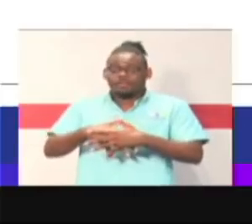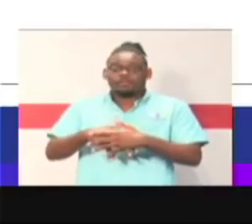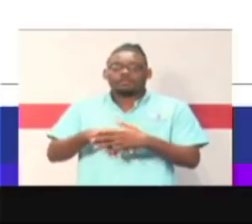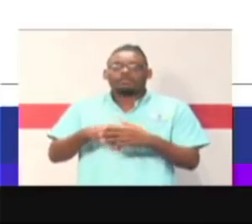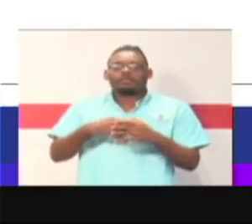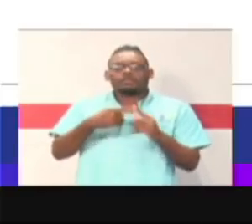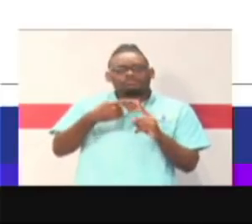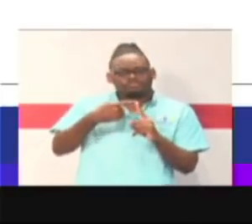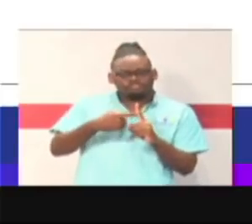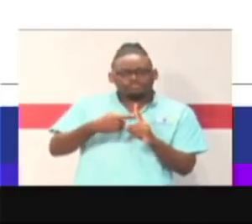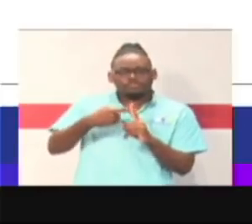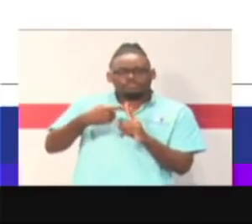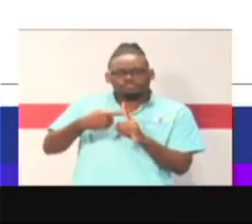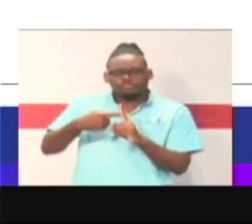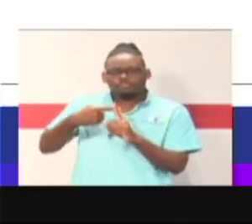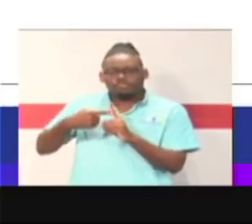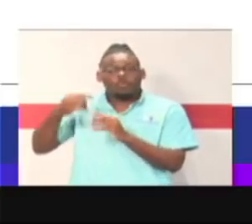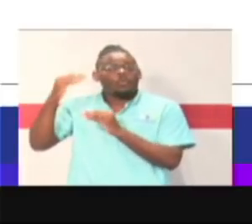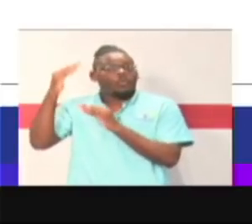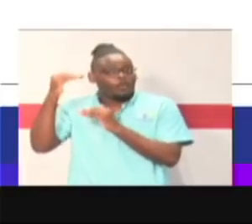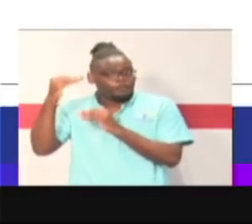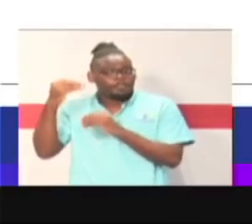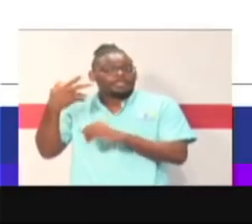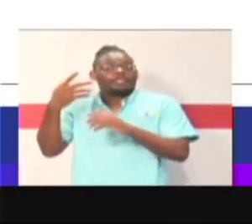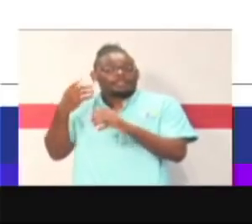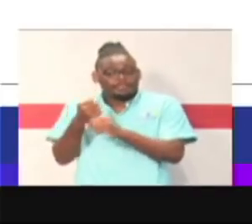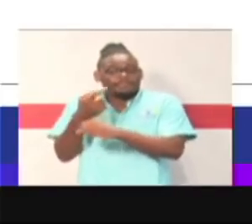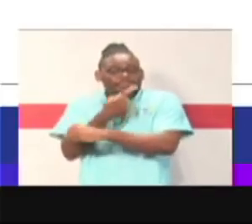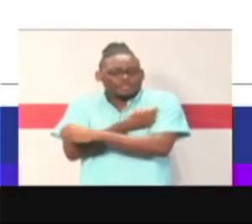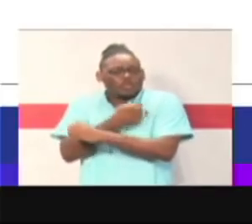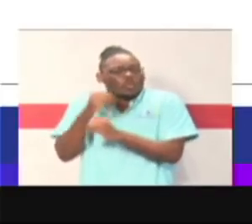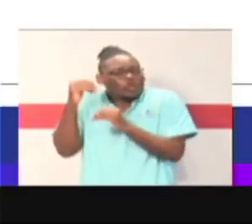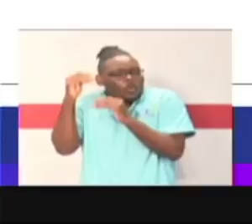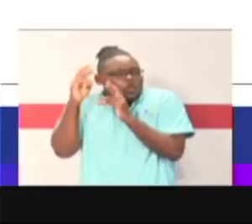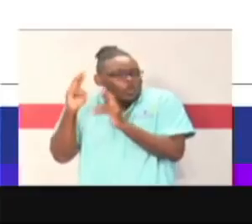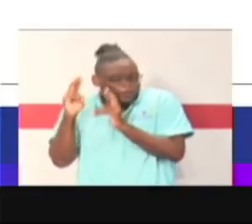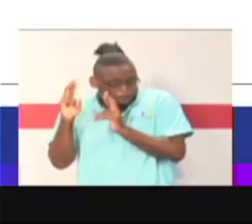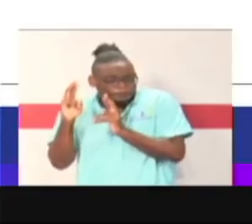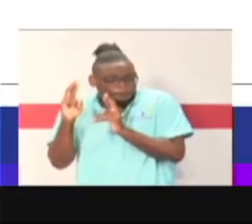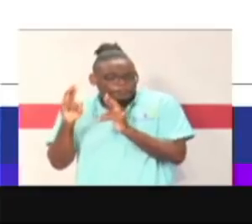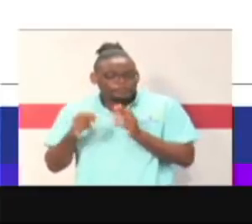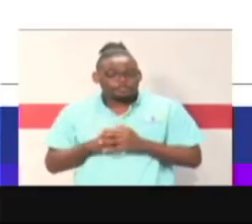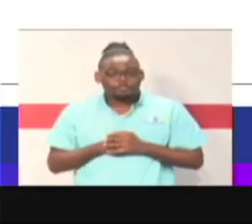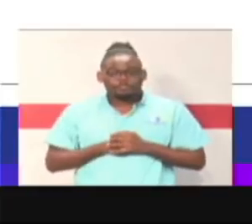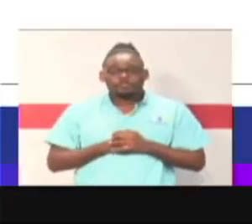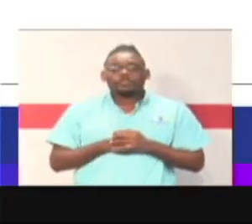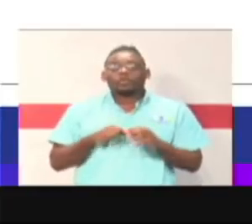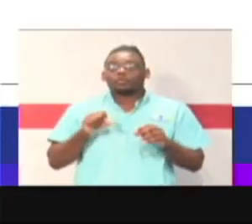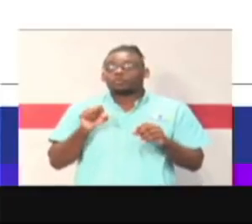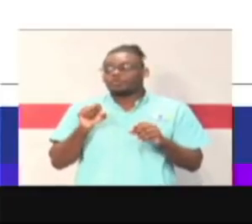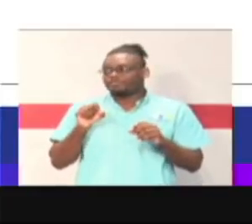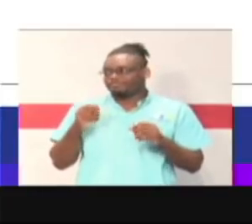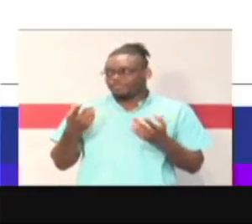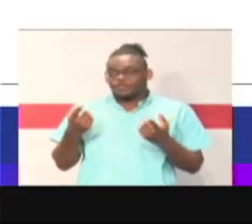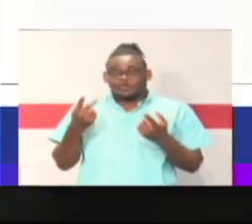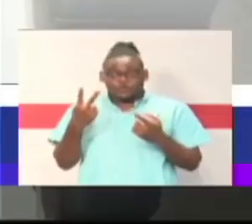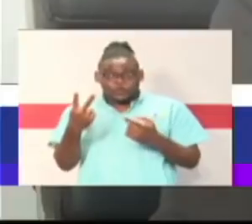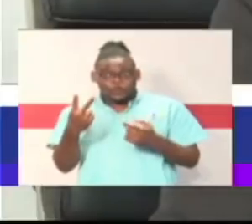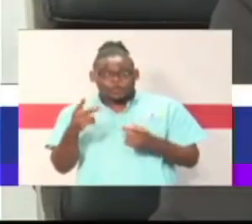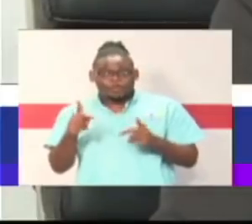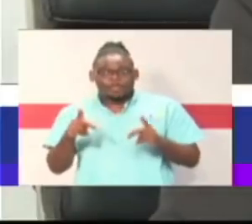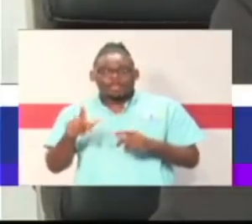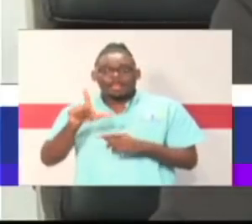out. So it's a good start, and I just want to acknowledge two persons, Liana